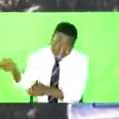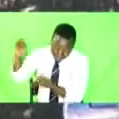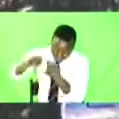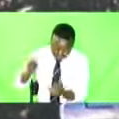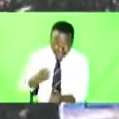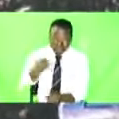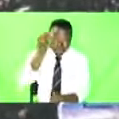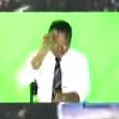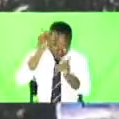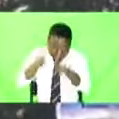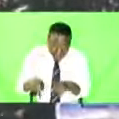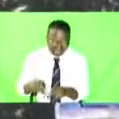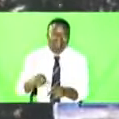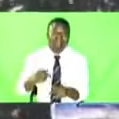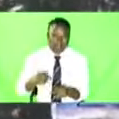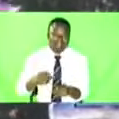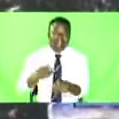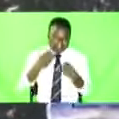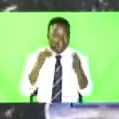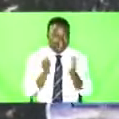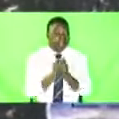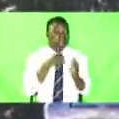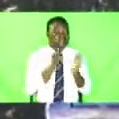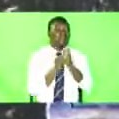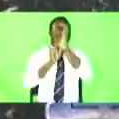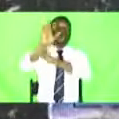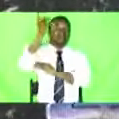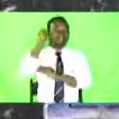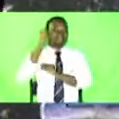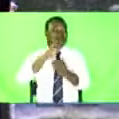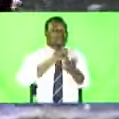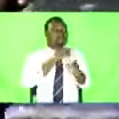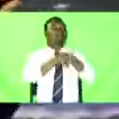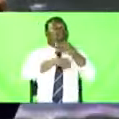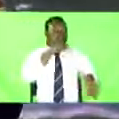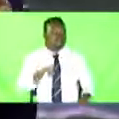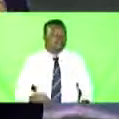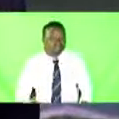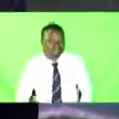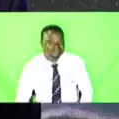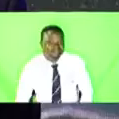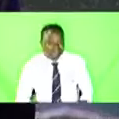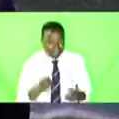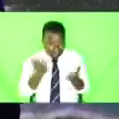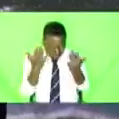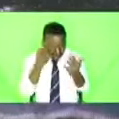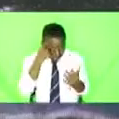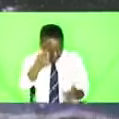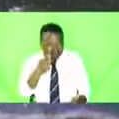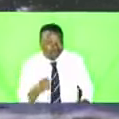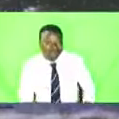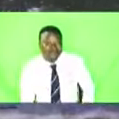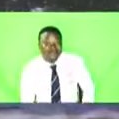then we will say that God's testimony is a lie. I'm waiting.